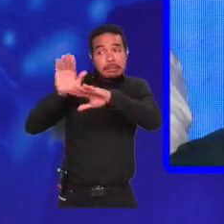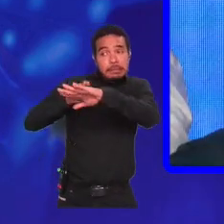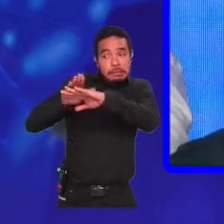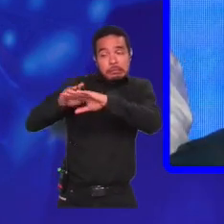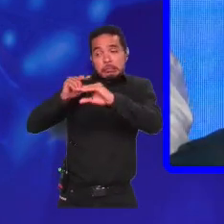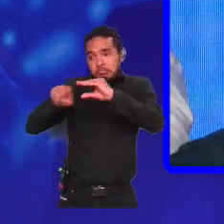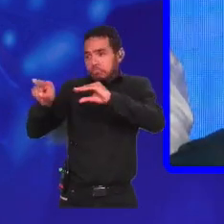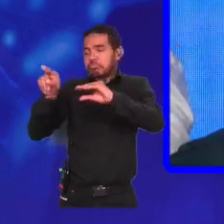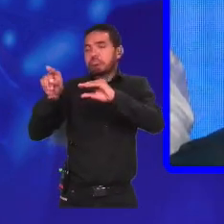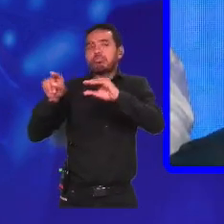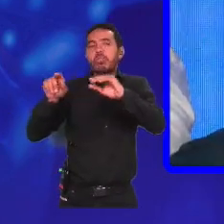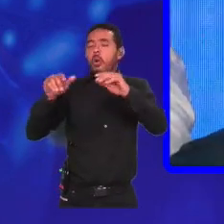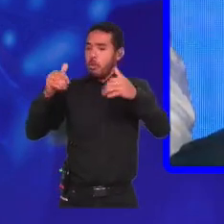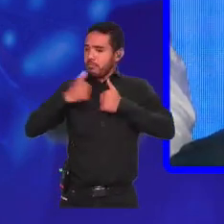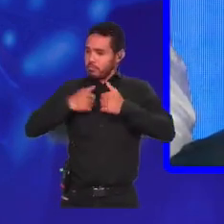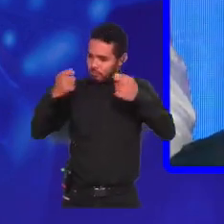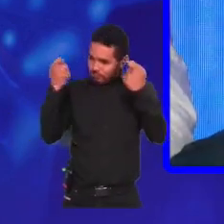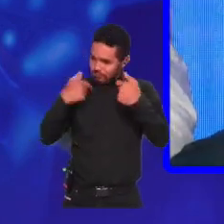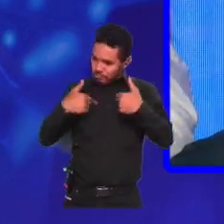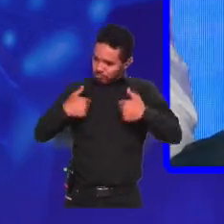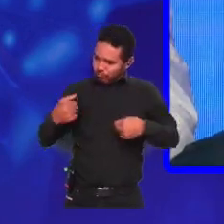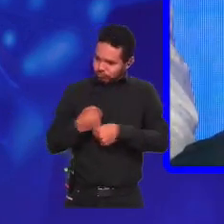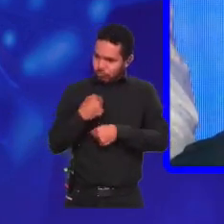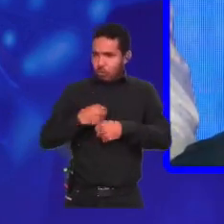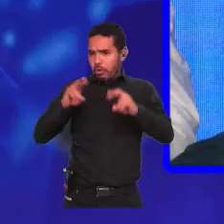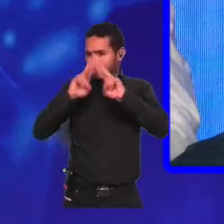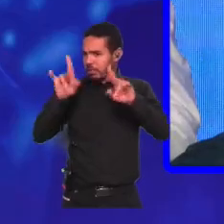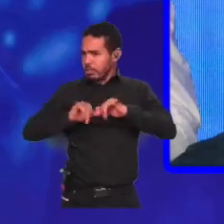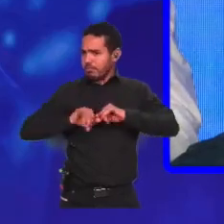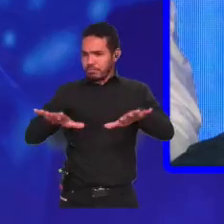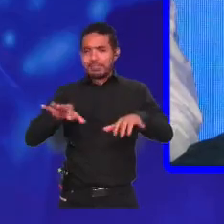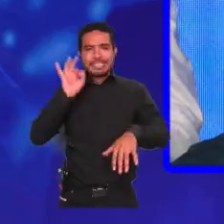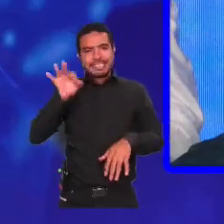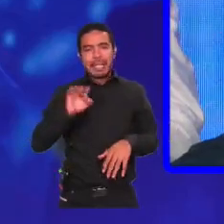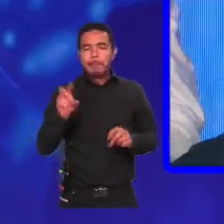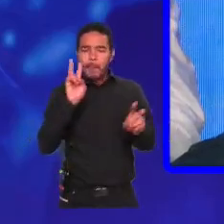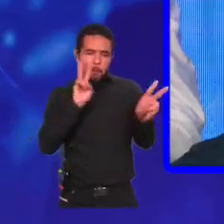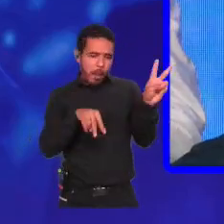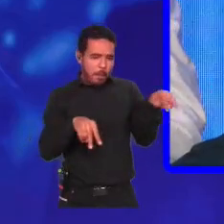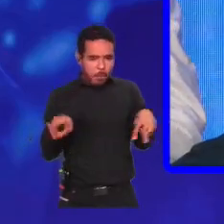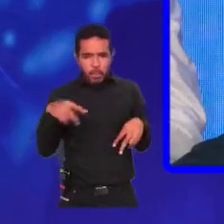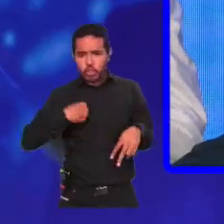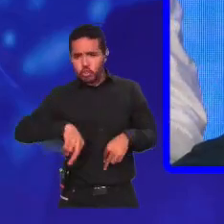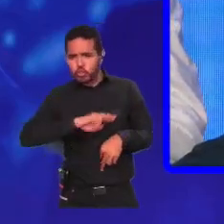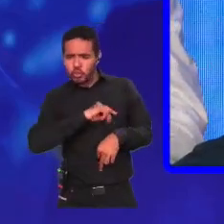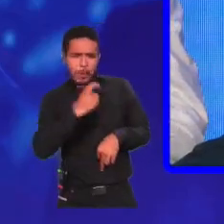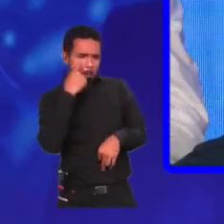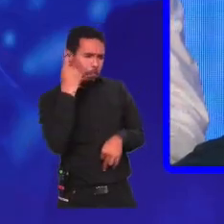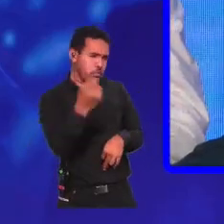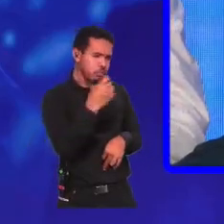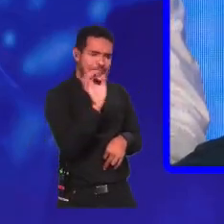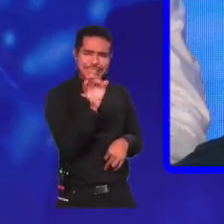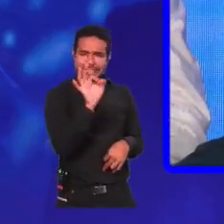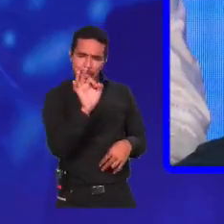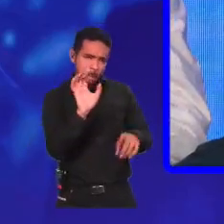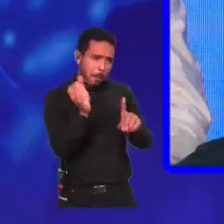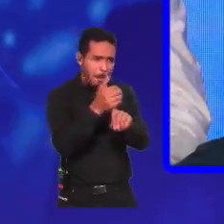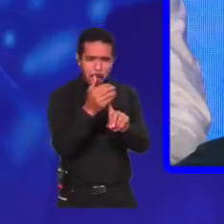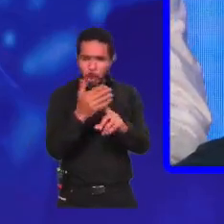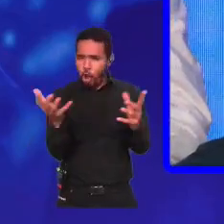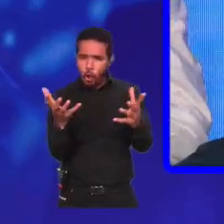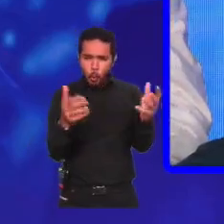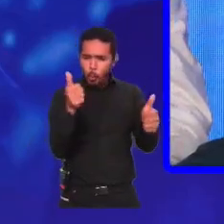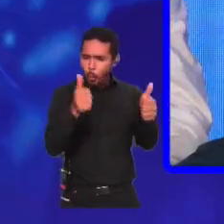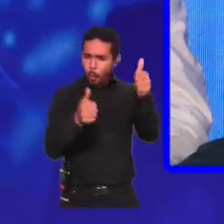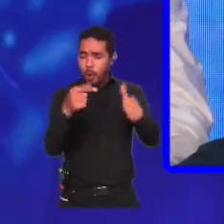advertising yourself on the internet. We are always looking, right? There is a great interest in finding the